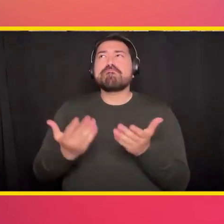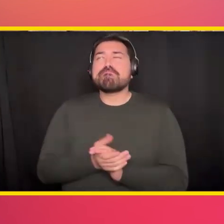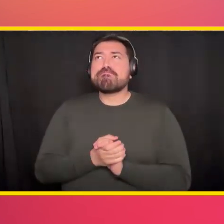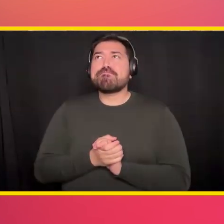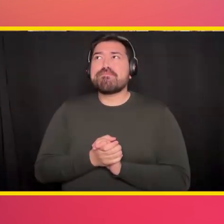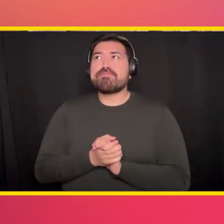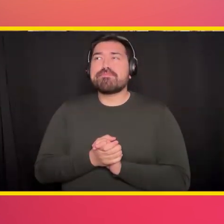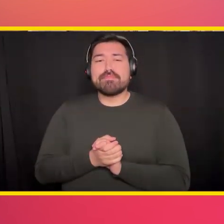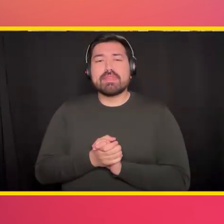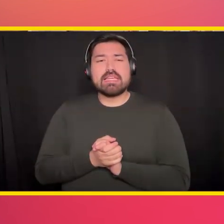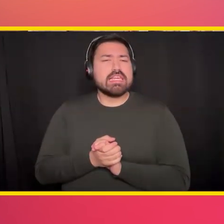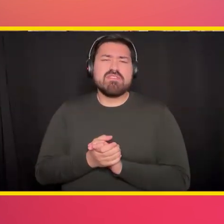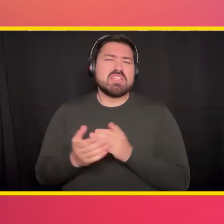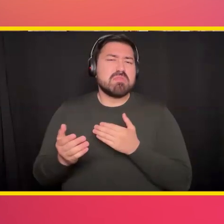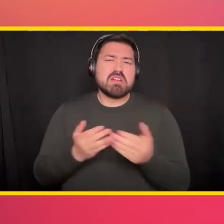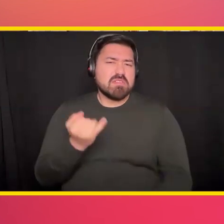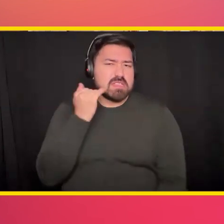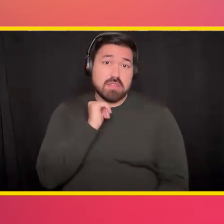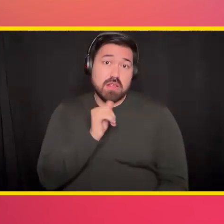even when it's not popular,